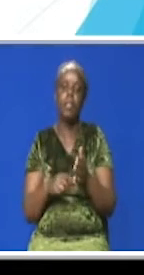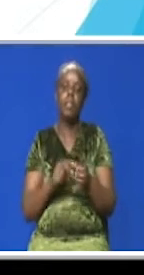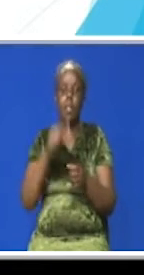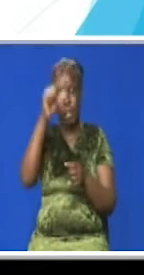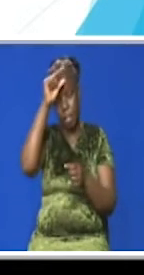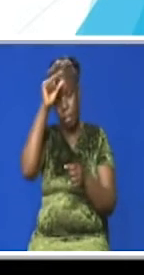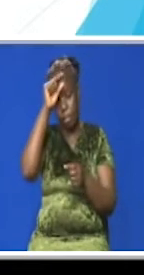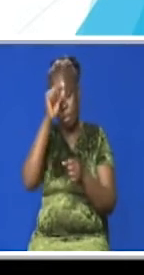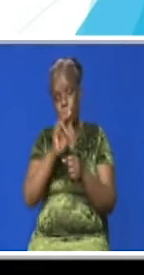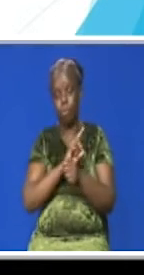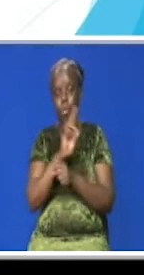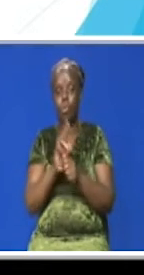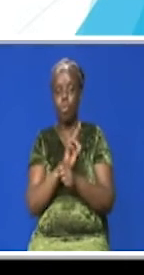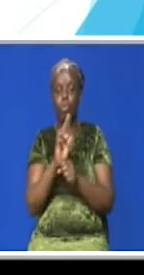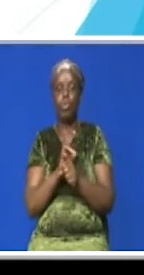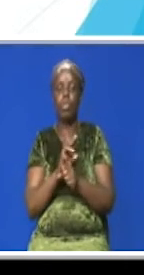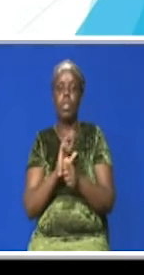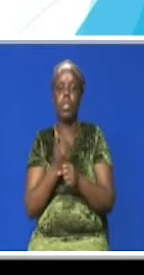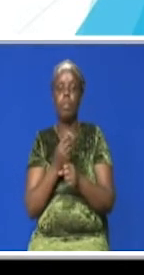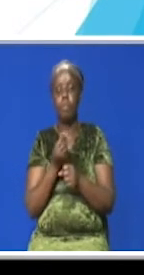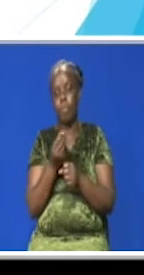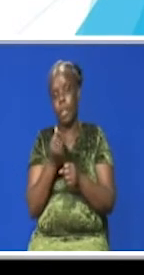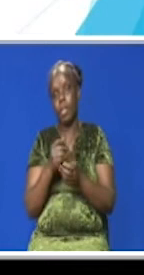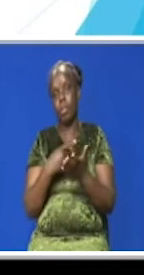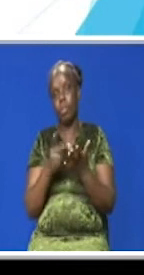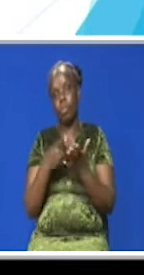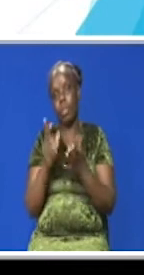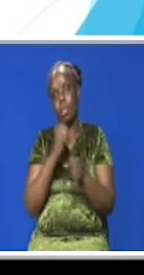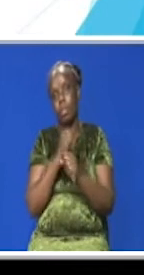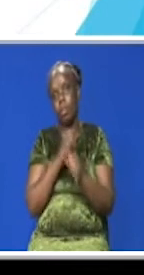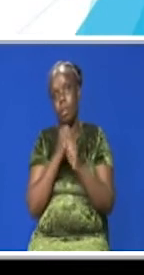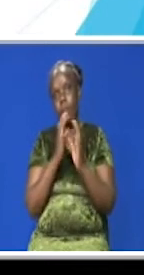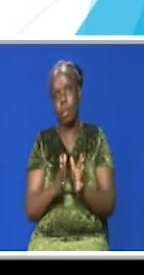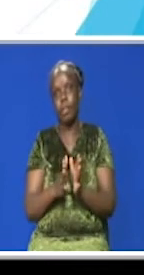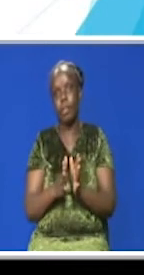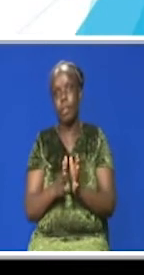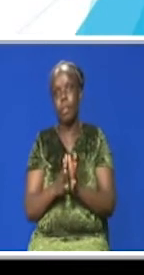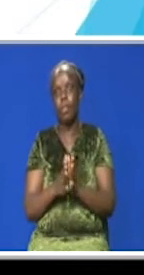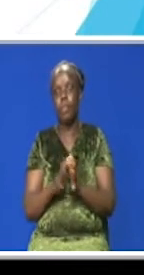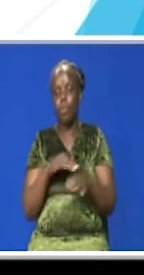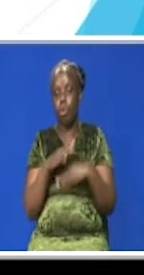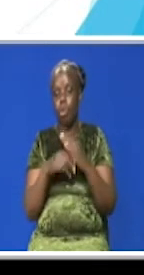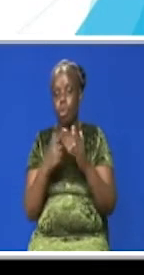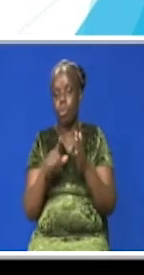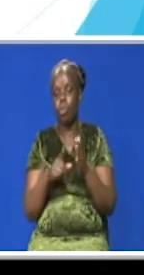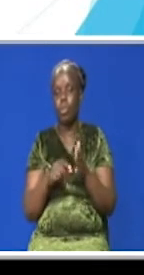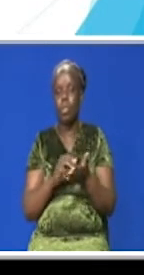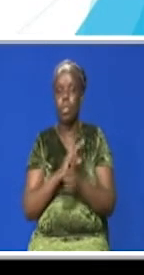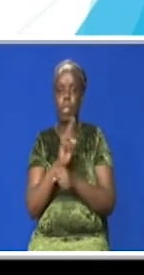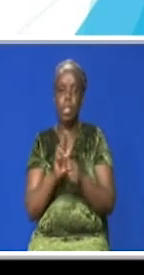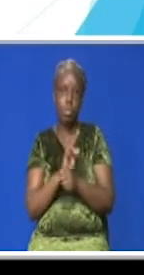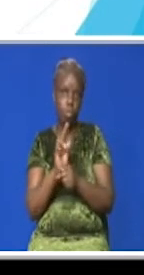spend some money to pay the civil servants. So all those